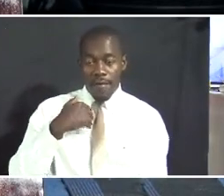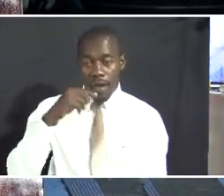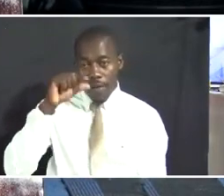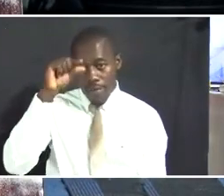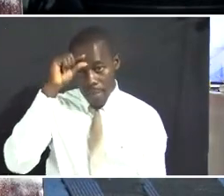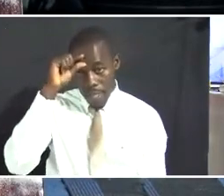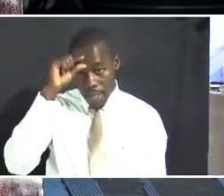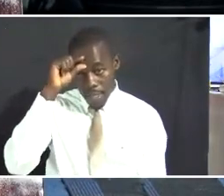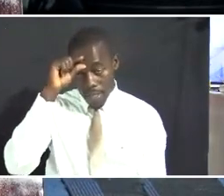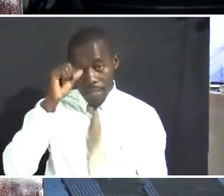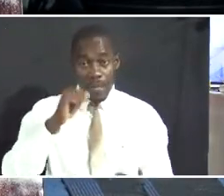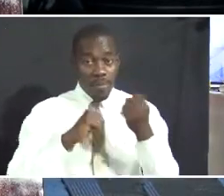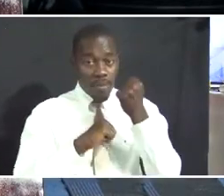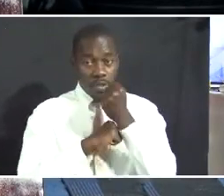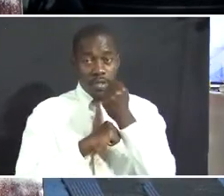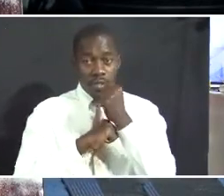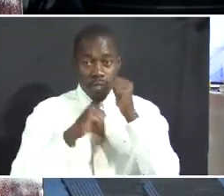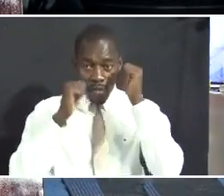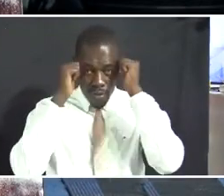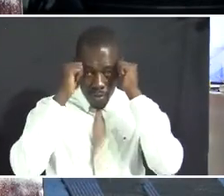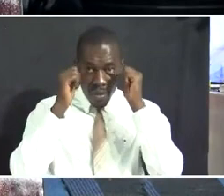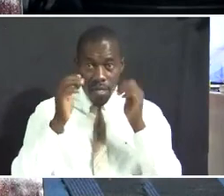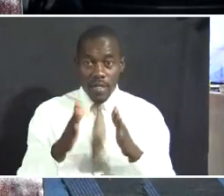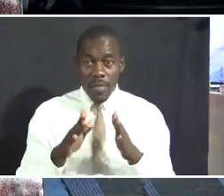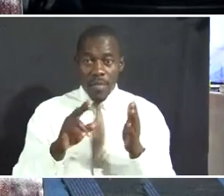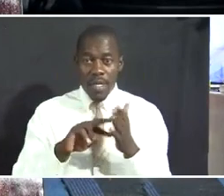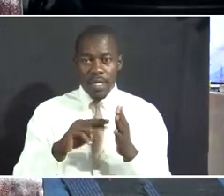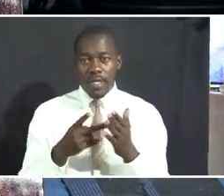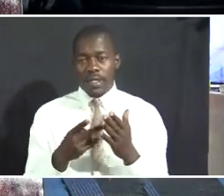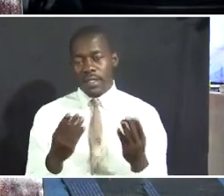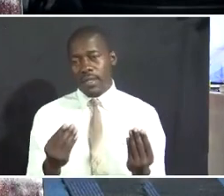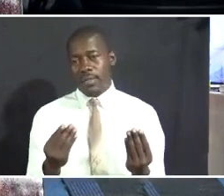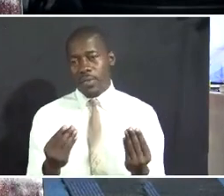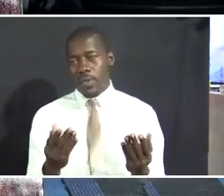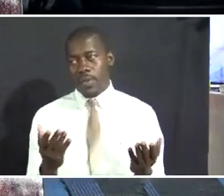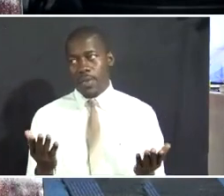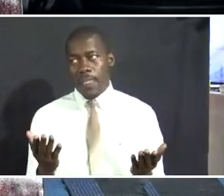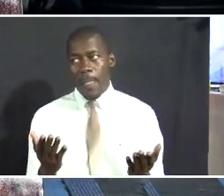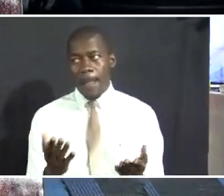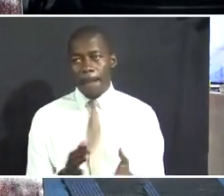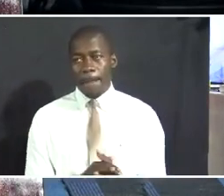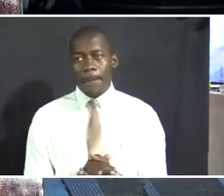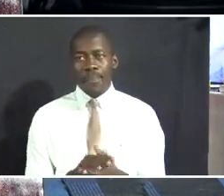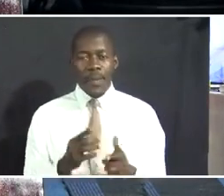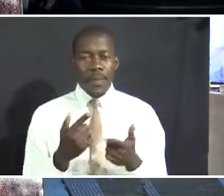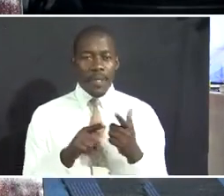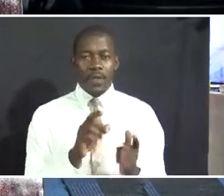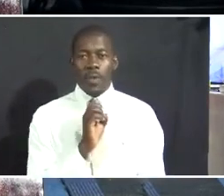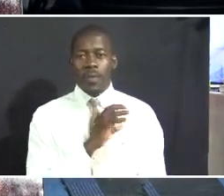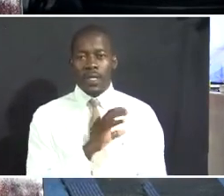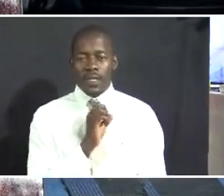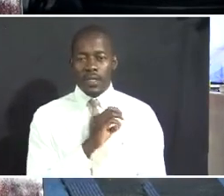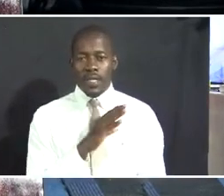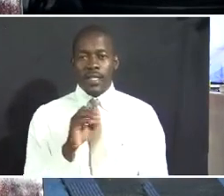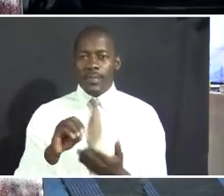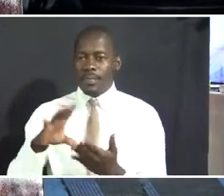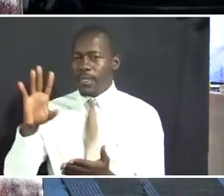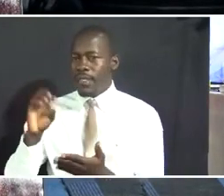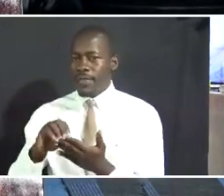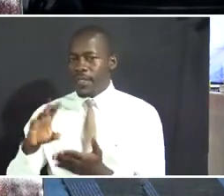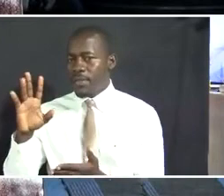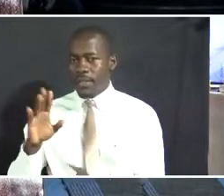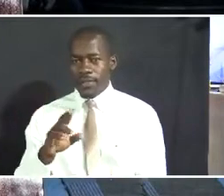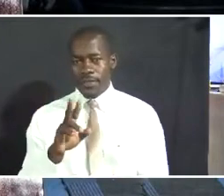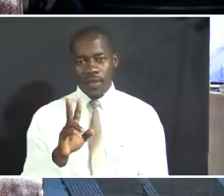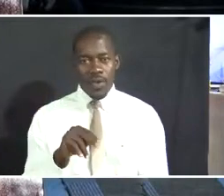Baraton. So it is comparable. But that perception, I think, is something that is really, really a big notion